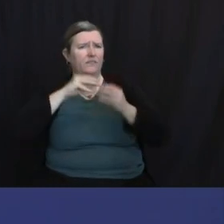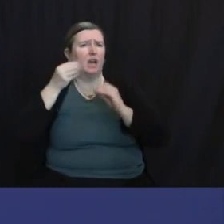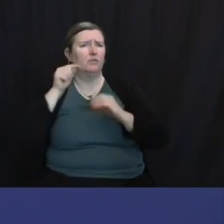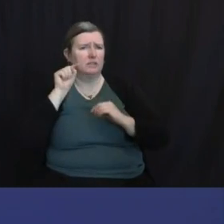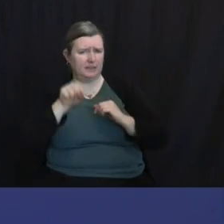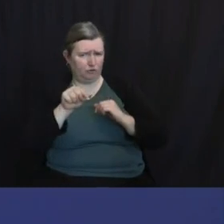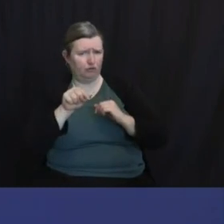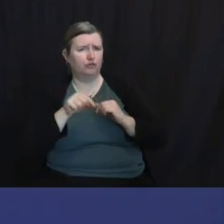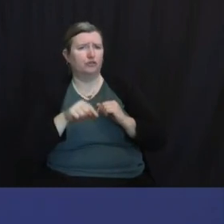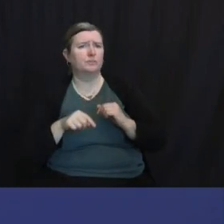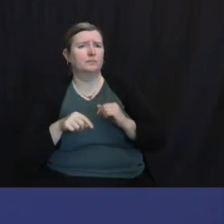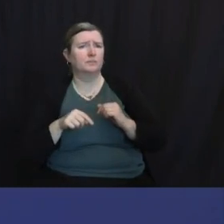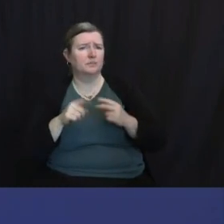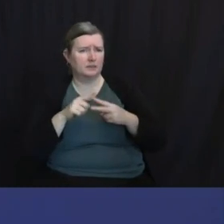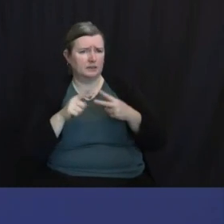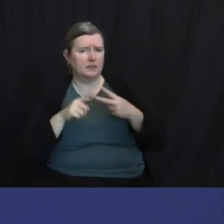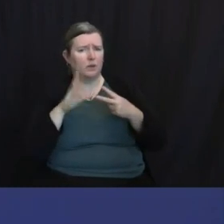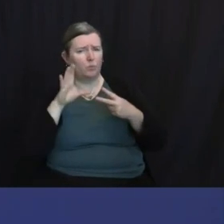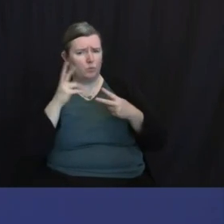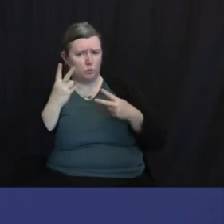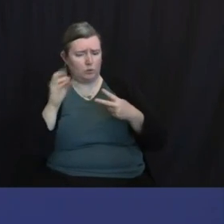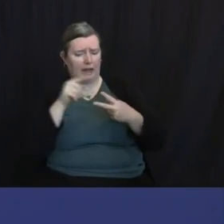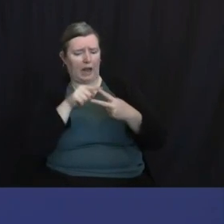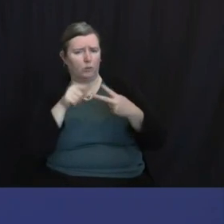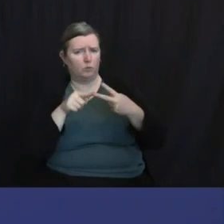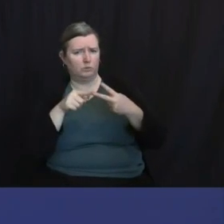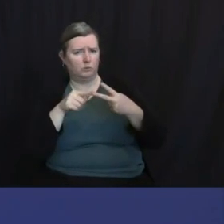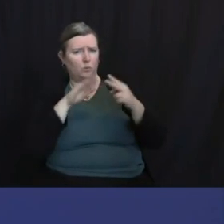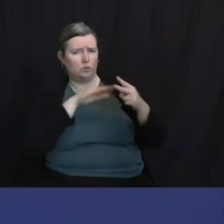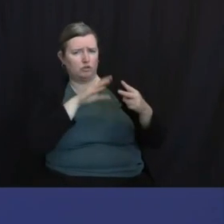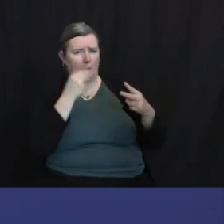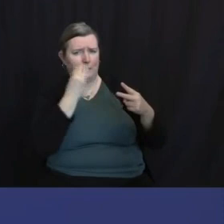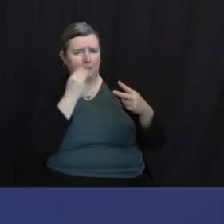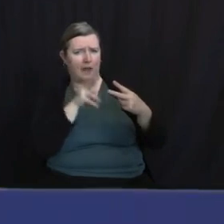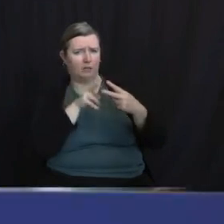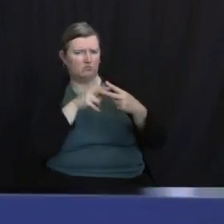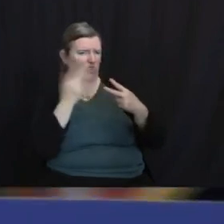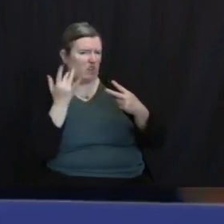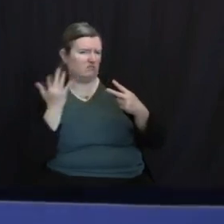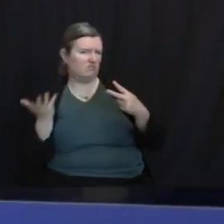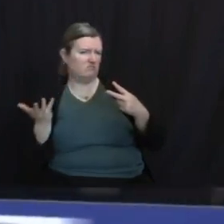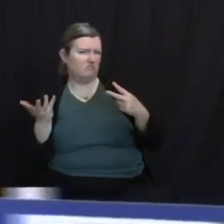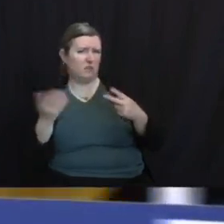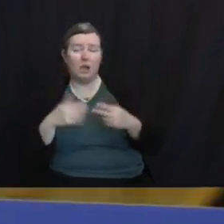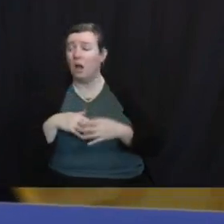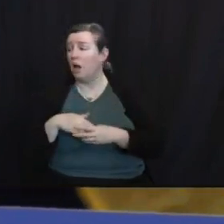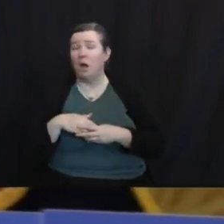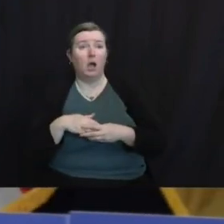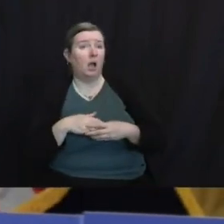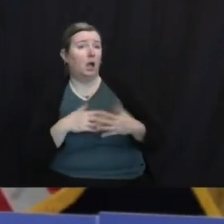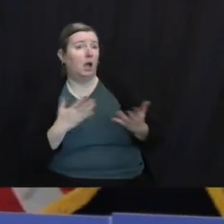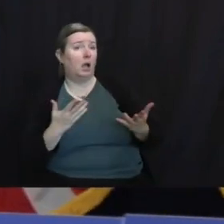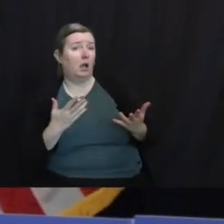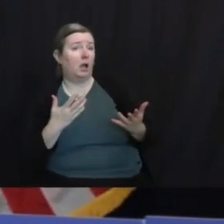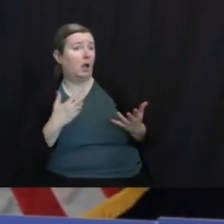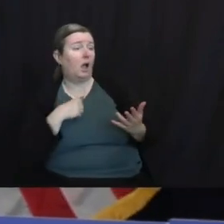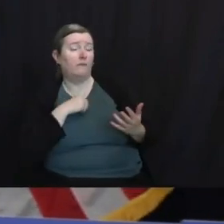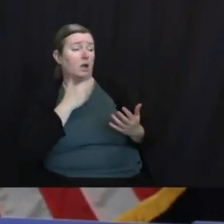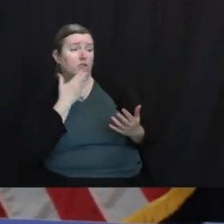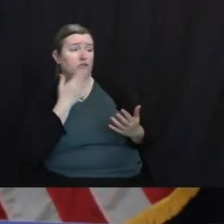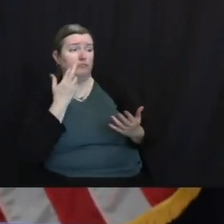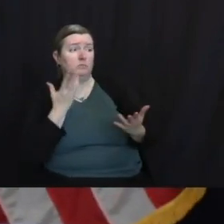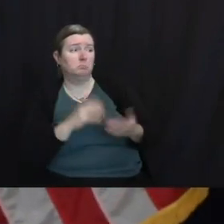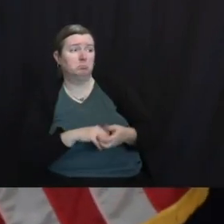what's any reason for that? Any sense of? I don't have a good reason for that. I think there's